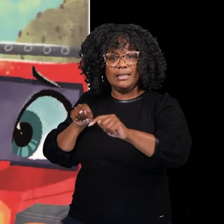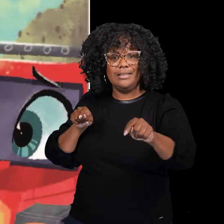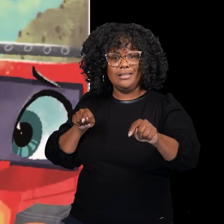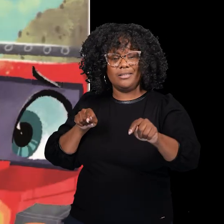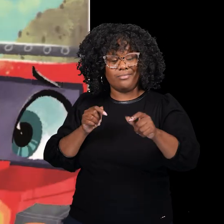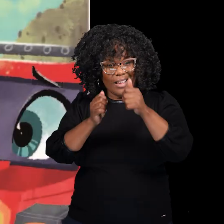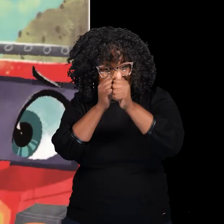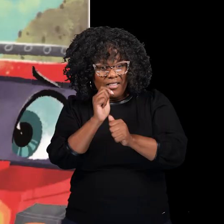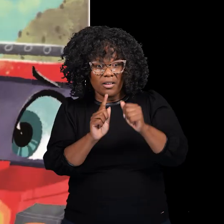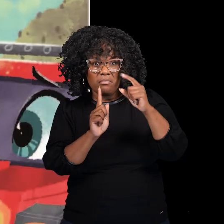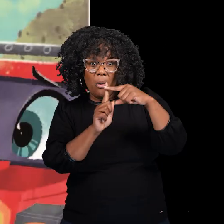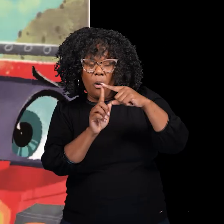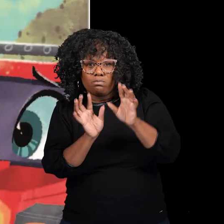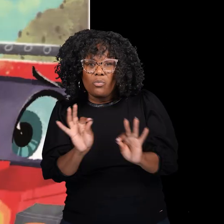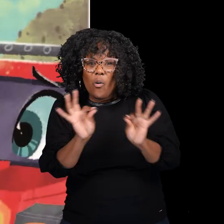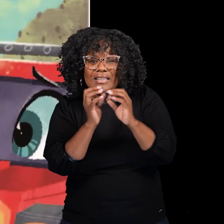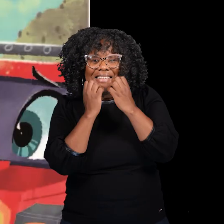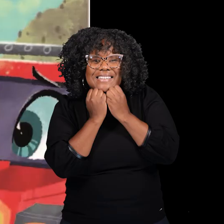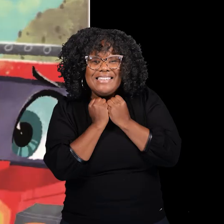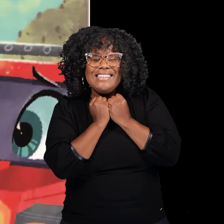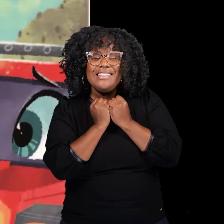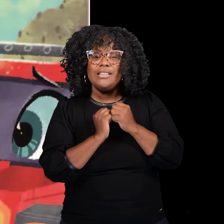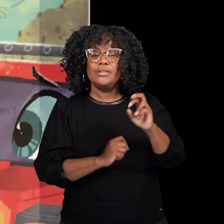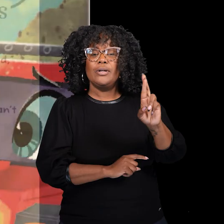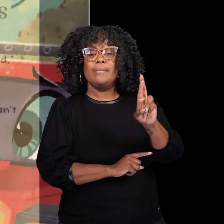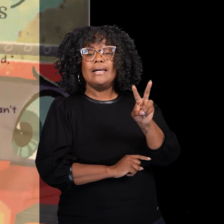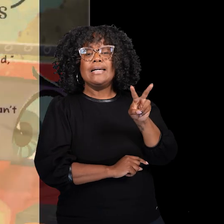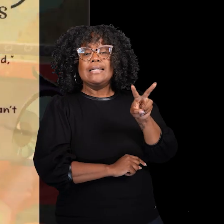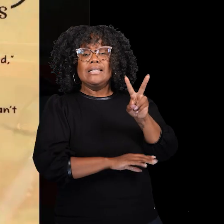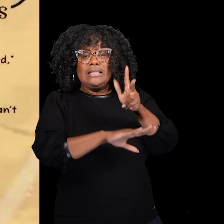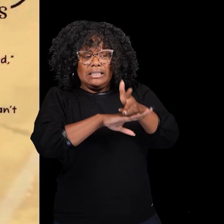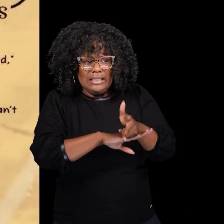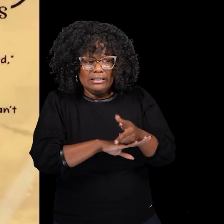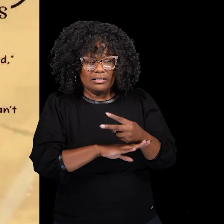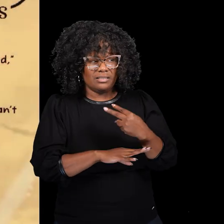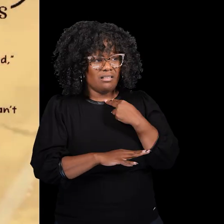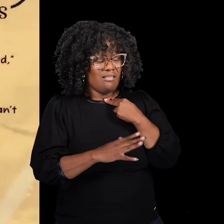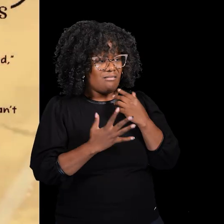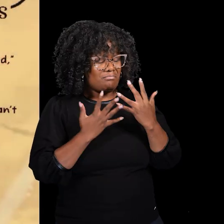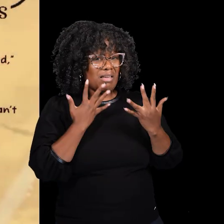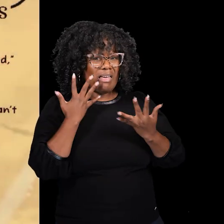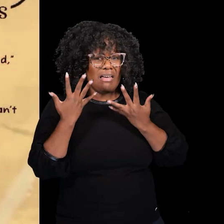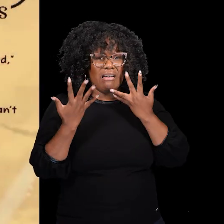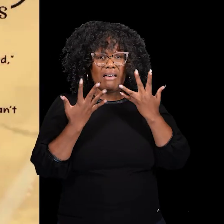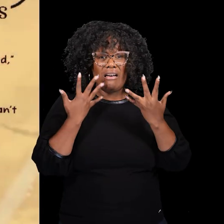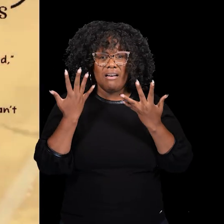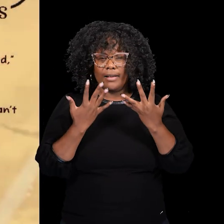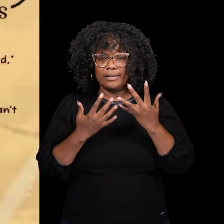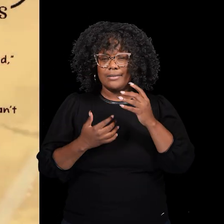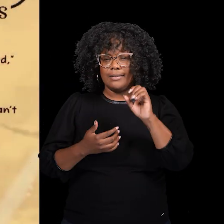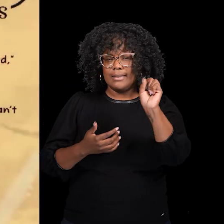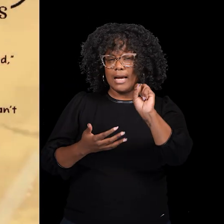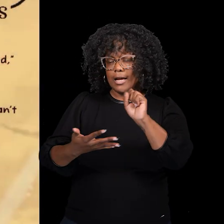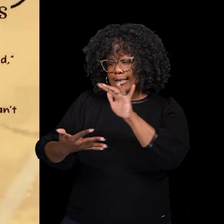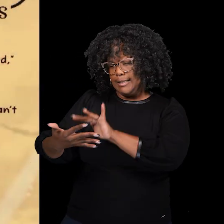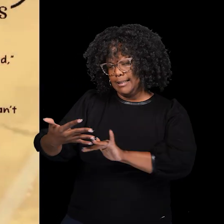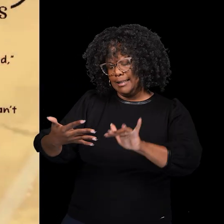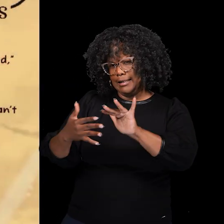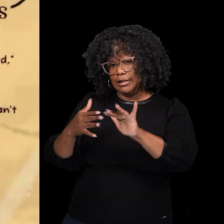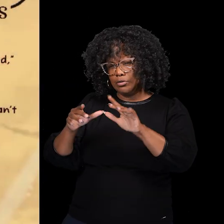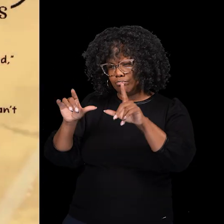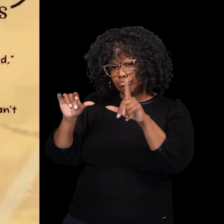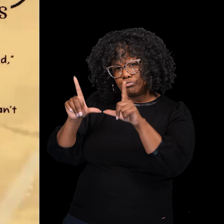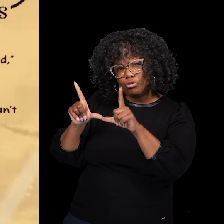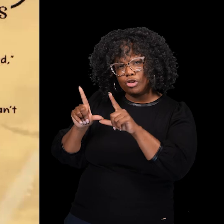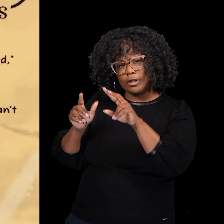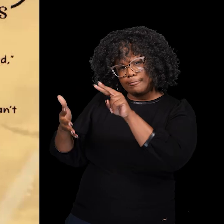checkpoint. Every point matters. Ruby is stuck in soft sand, looking embarrassed. Scout studies a large paper map using a